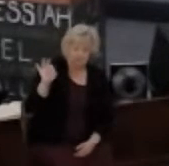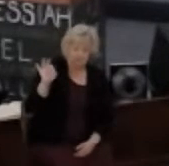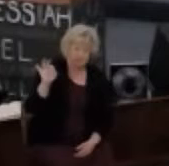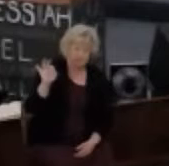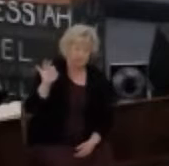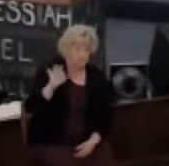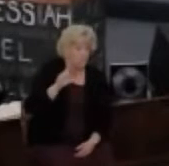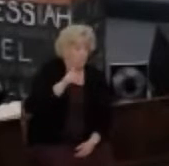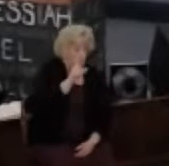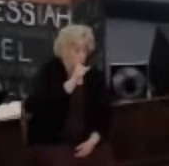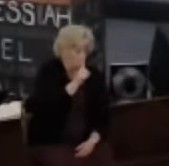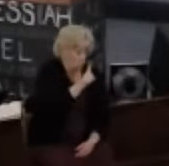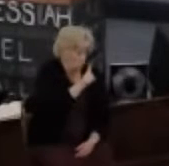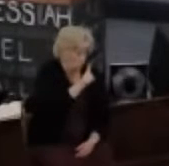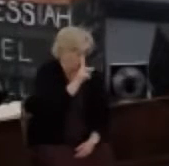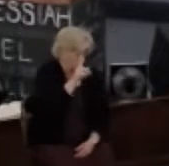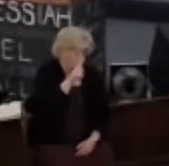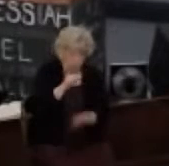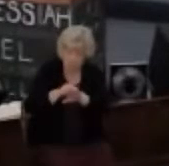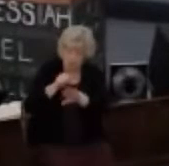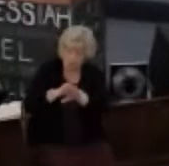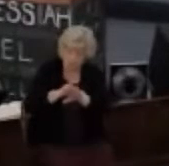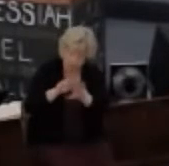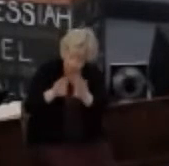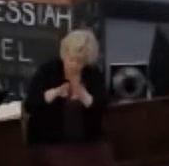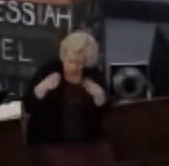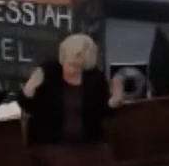to the one who knocks it will be opened."